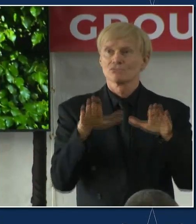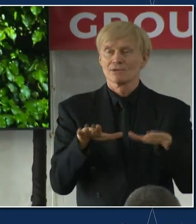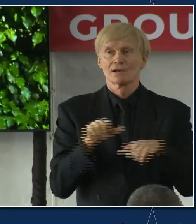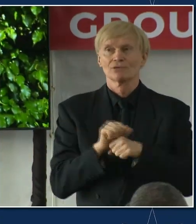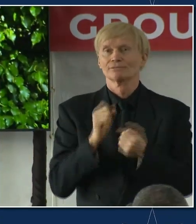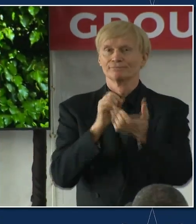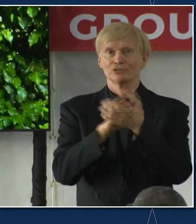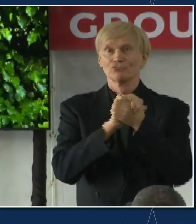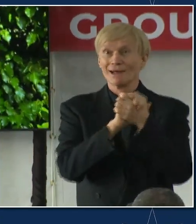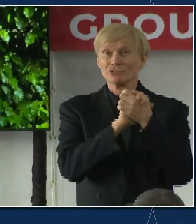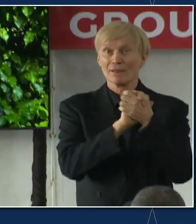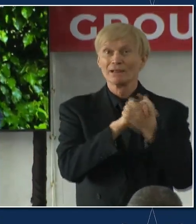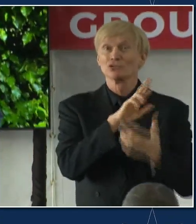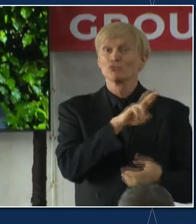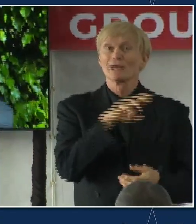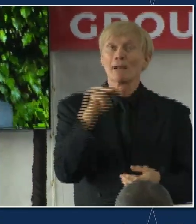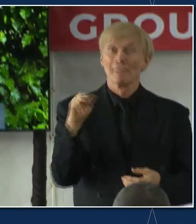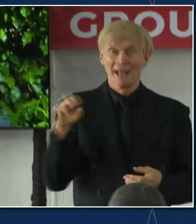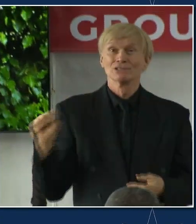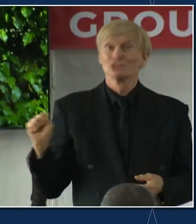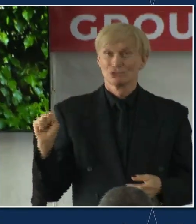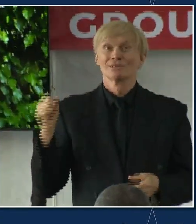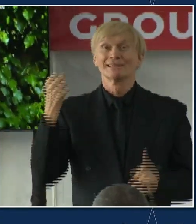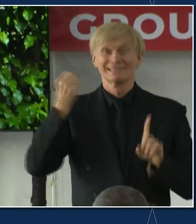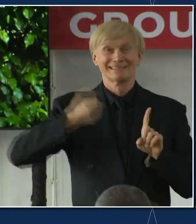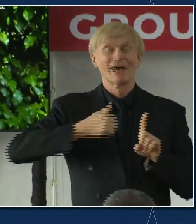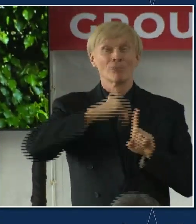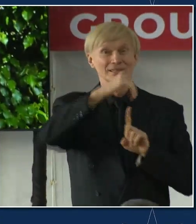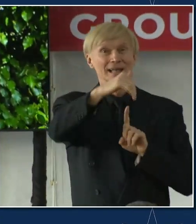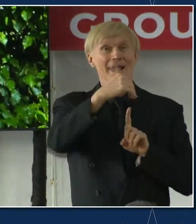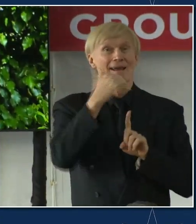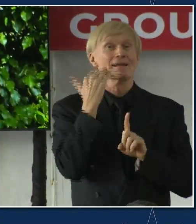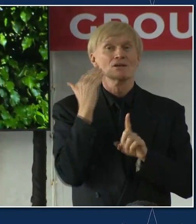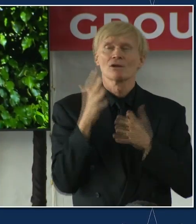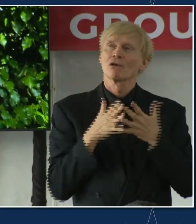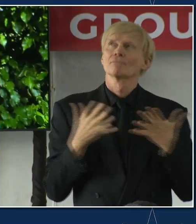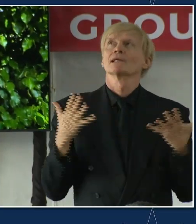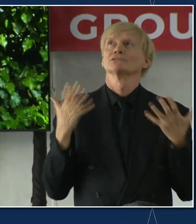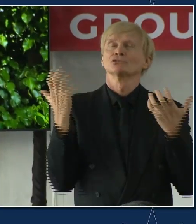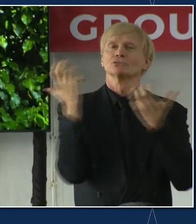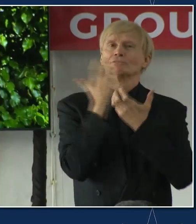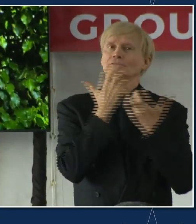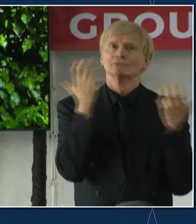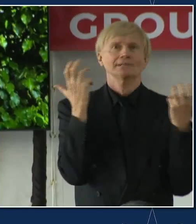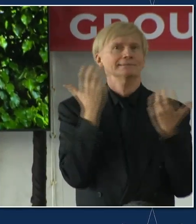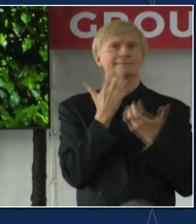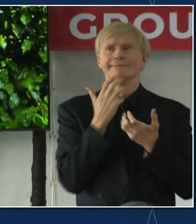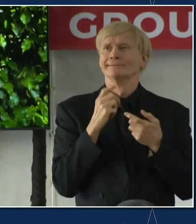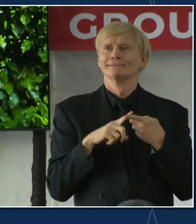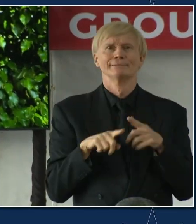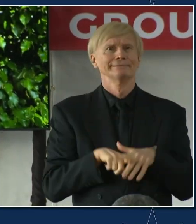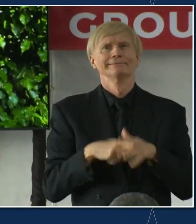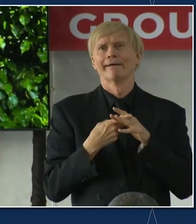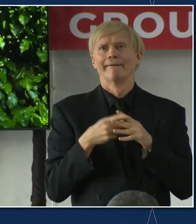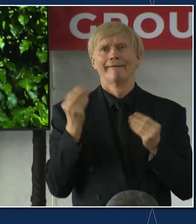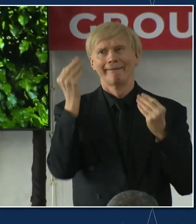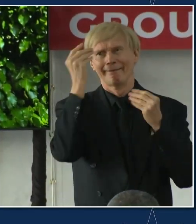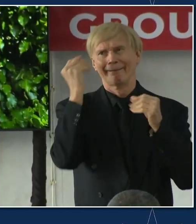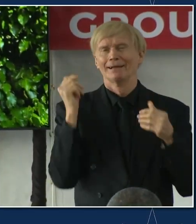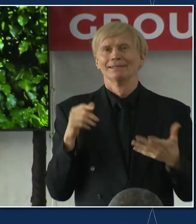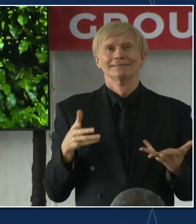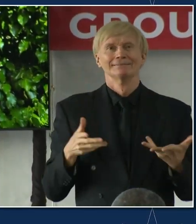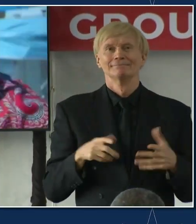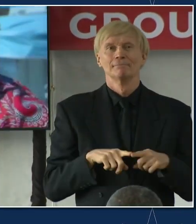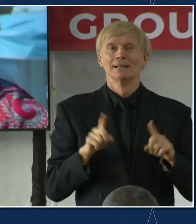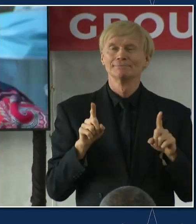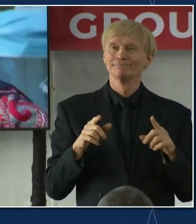Congratulations on Regal Mile, putting that on the South Side of Chicago. I know how crazy it probably was to get this going, and how excited you